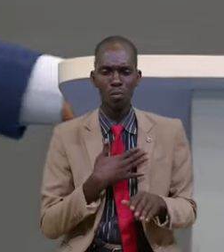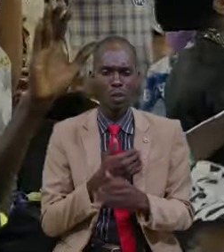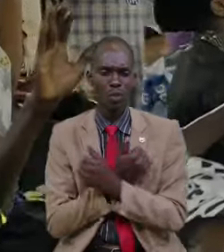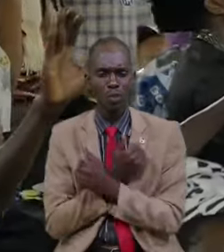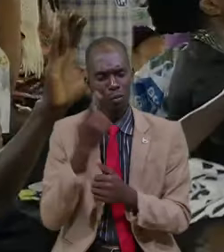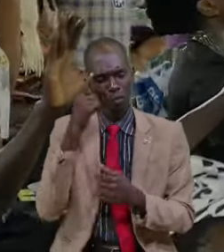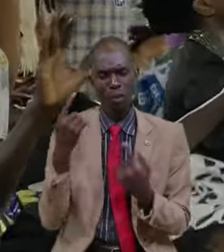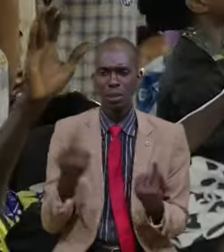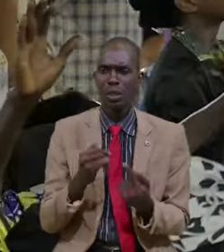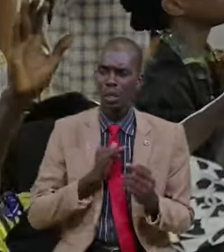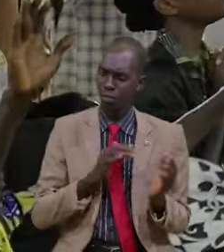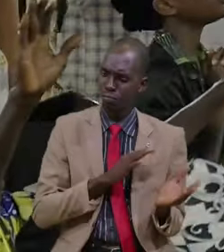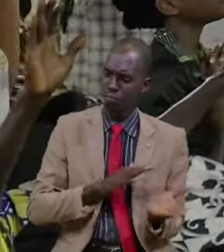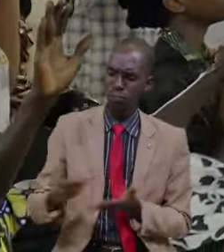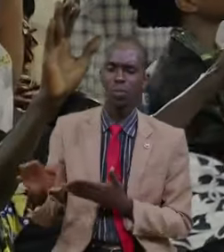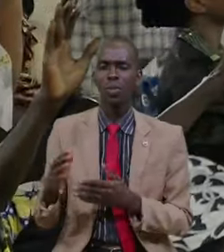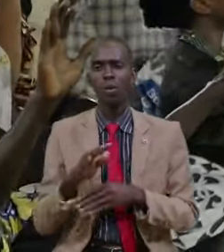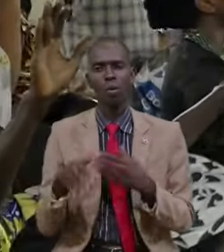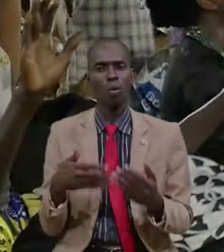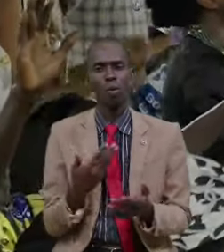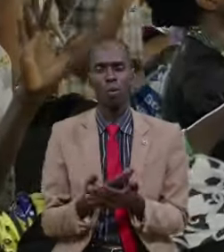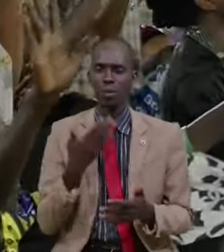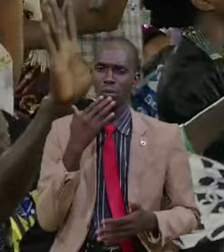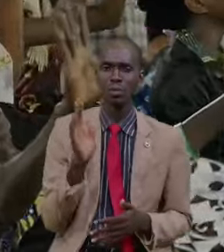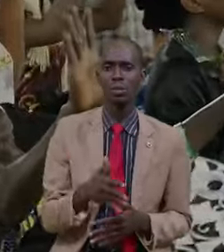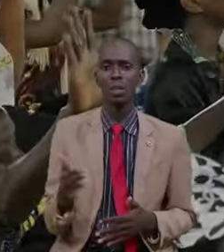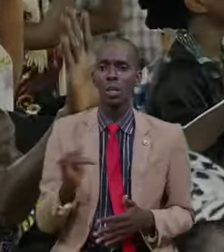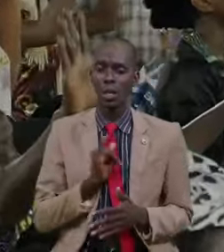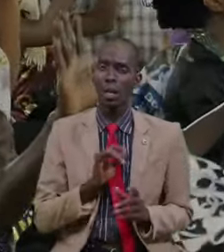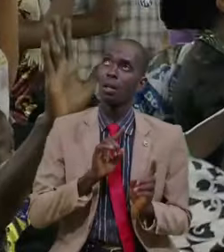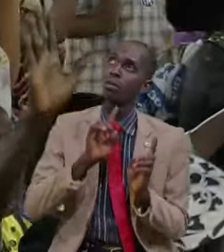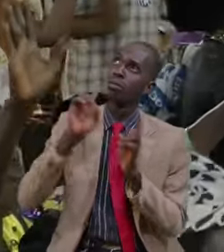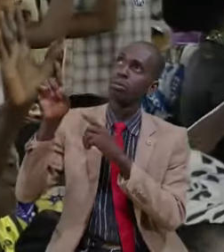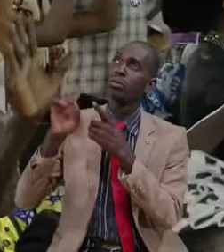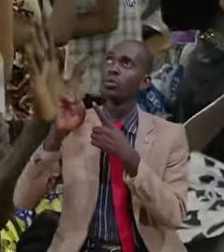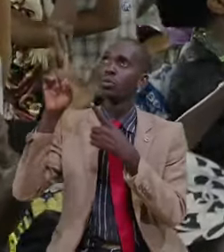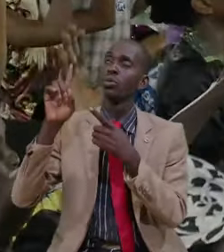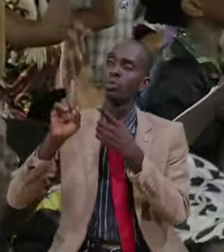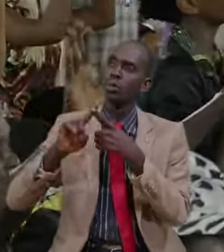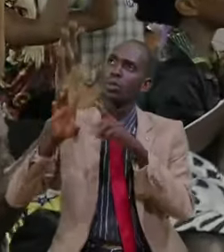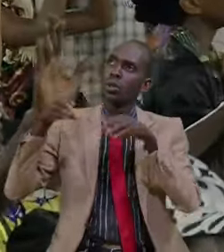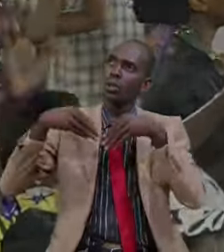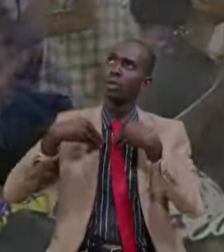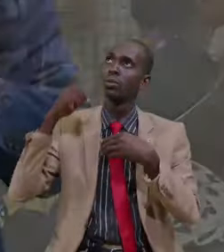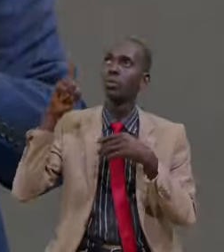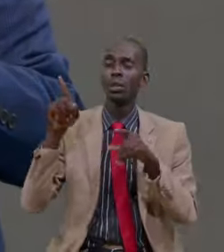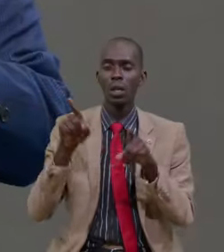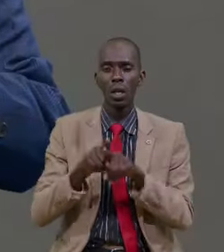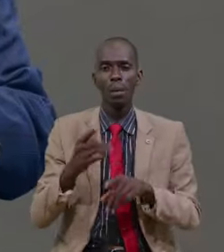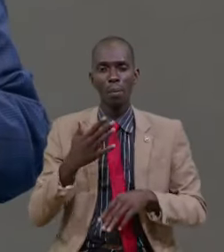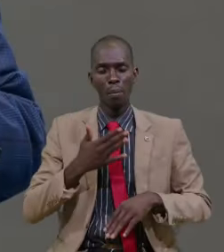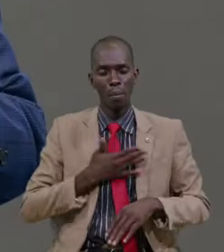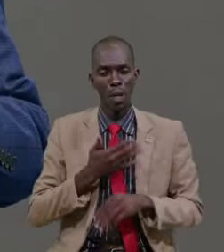away and I come to receive you as my Savior, as